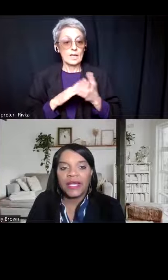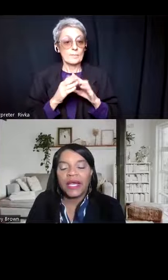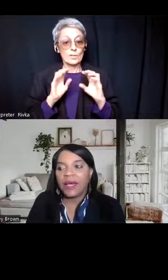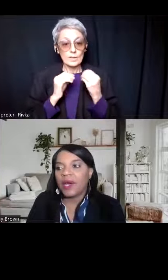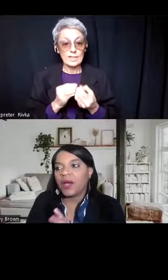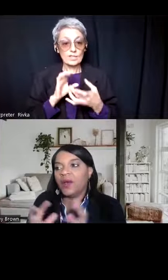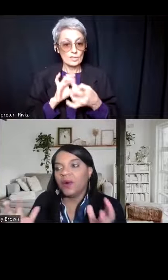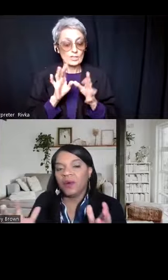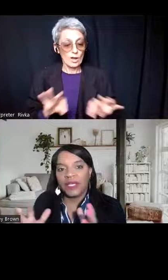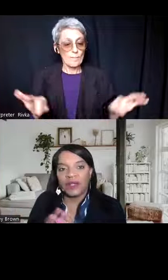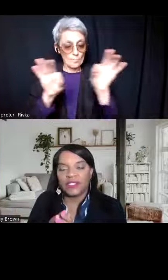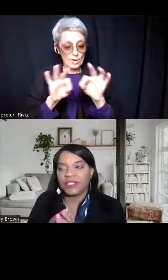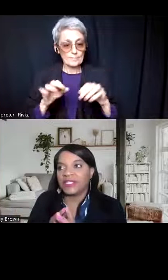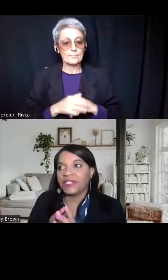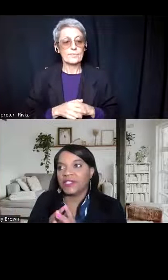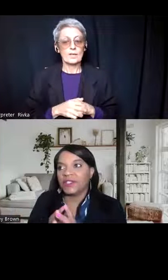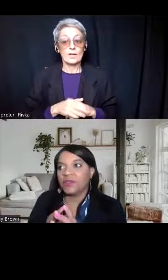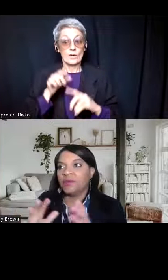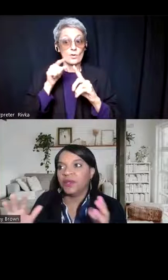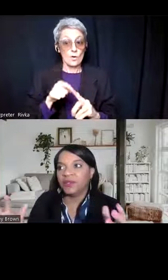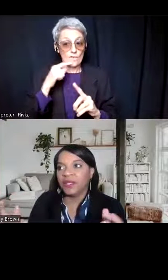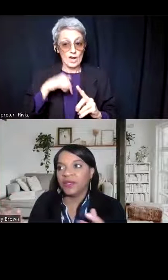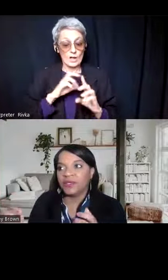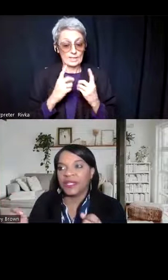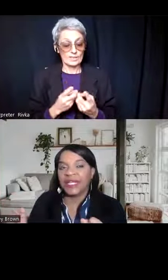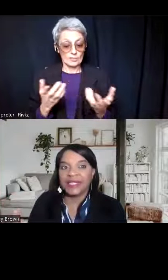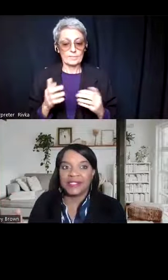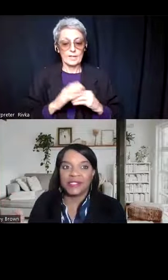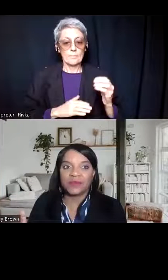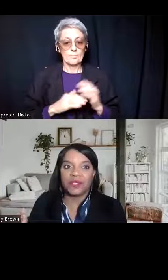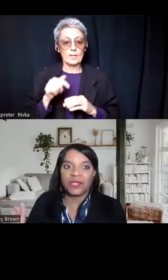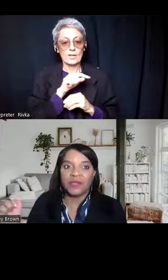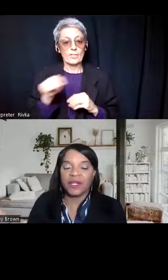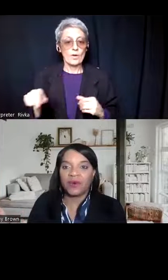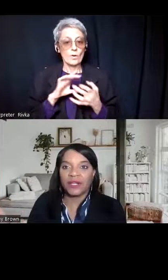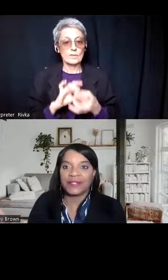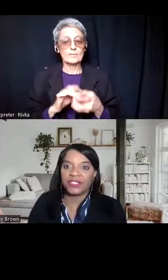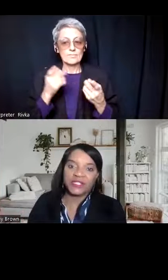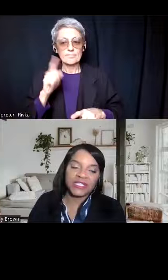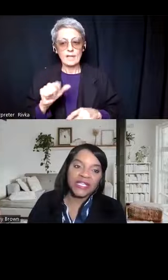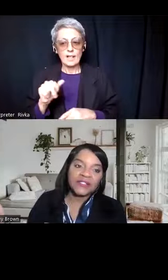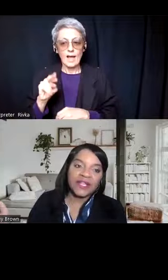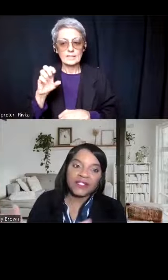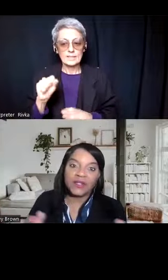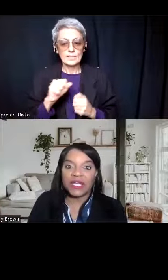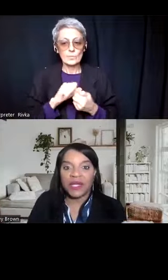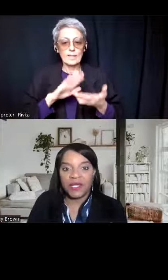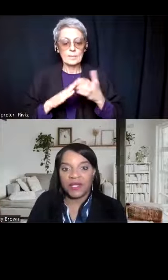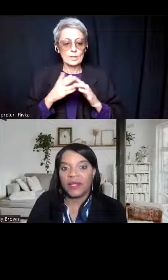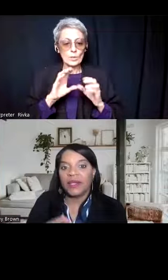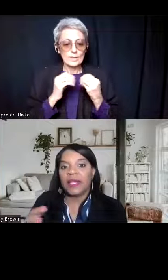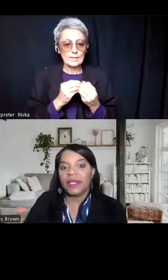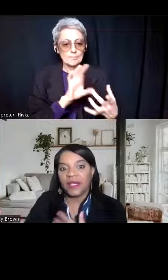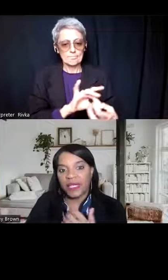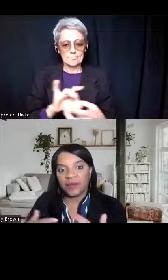important. Our goal in our district is to build those alliances with community organizations so they too can come